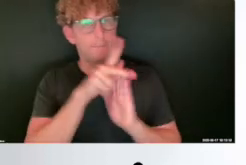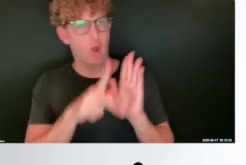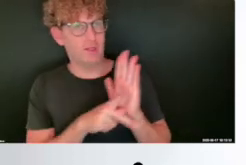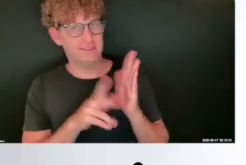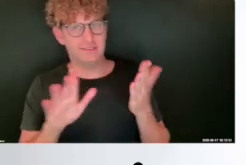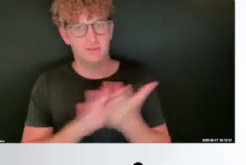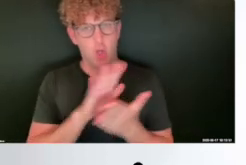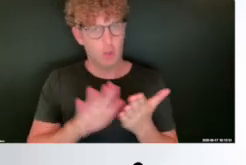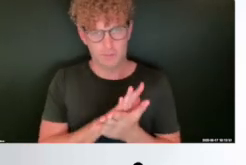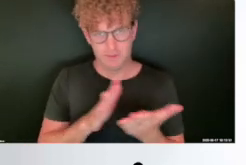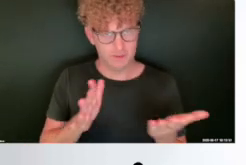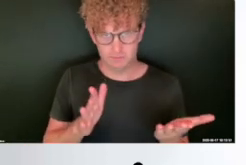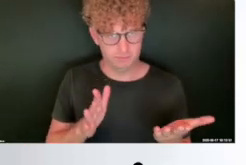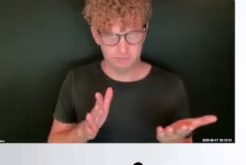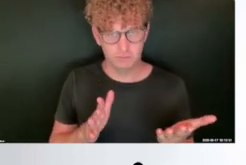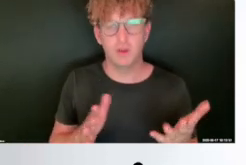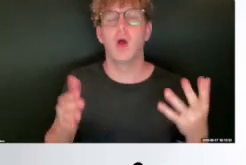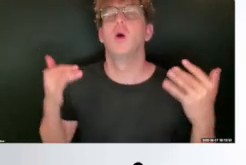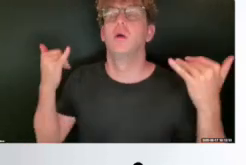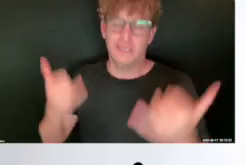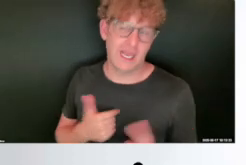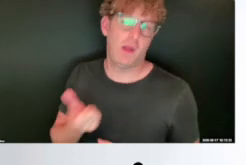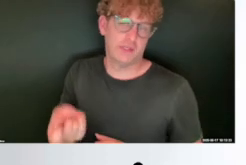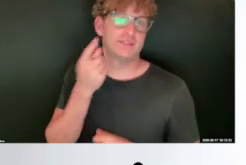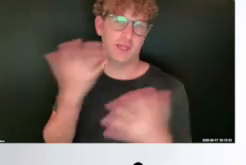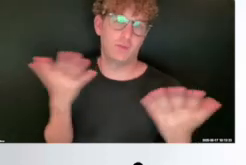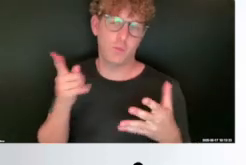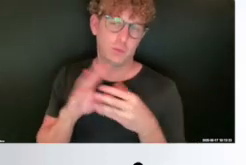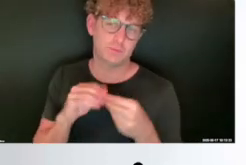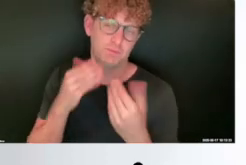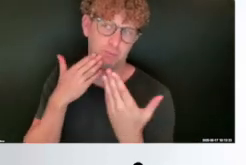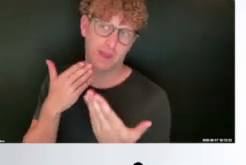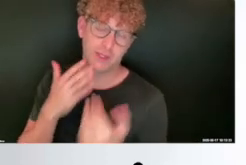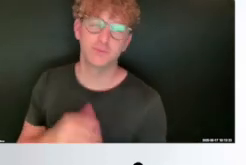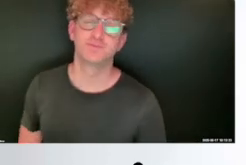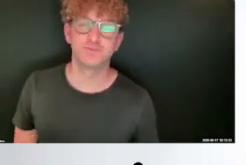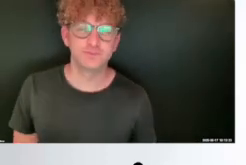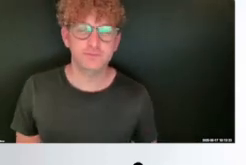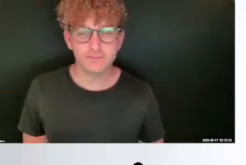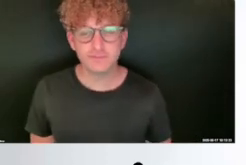document itself per se. Okay. Now I think I understand what you're saying now. Thank you. Mhm.